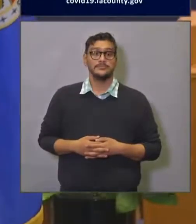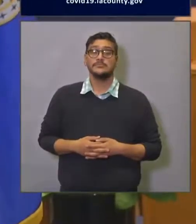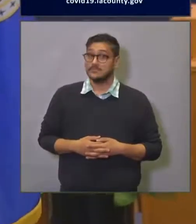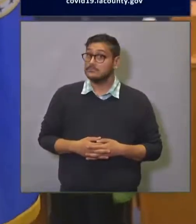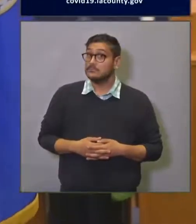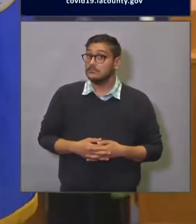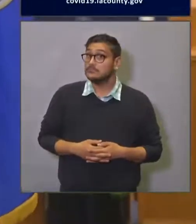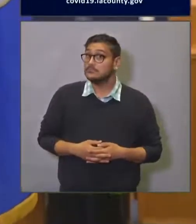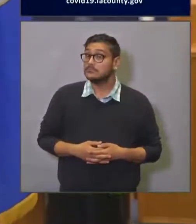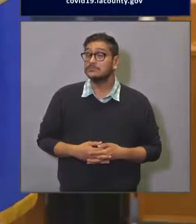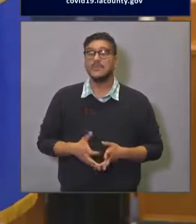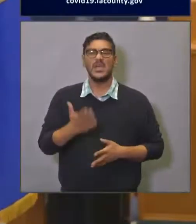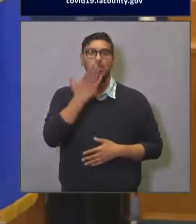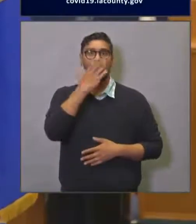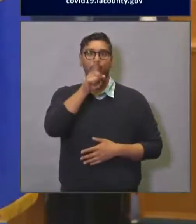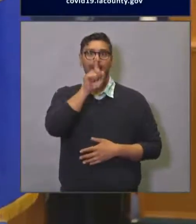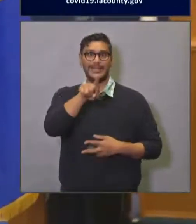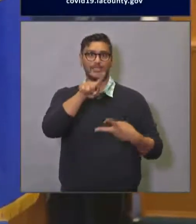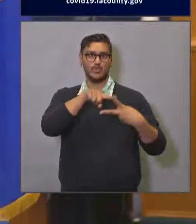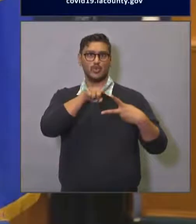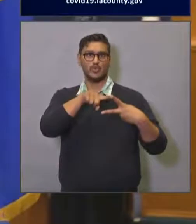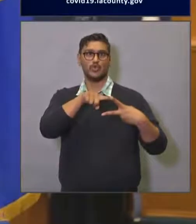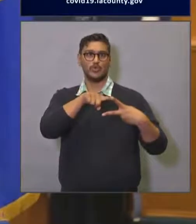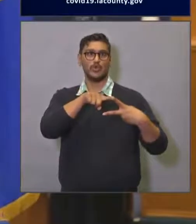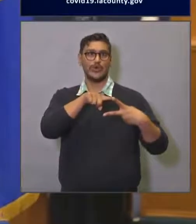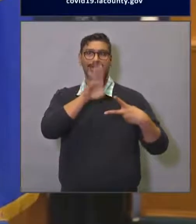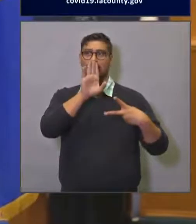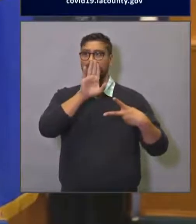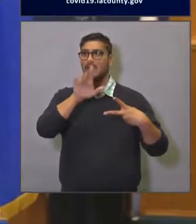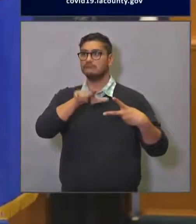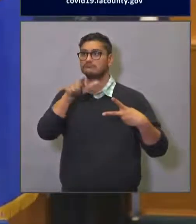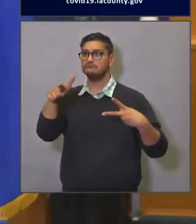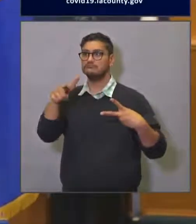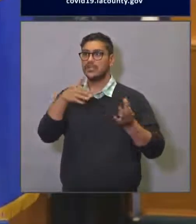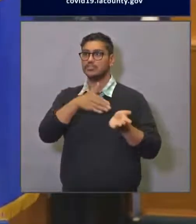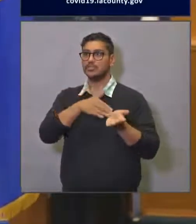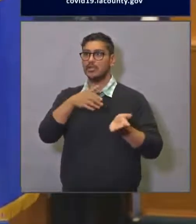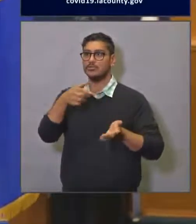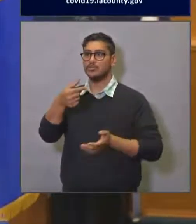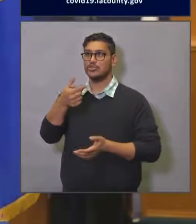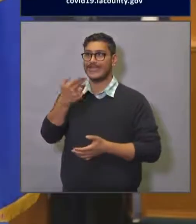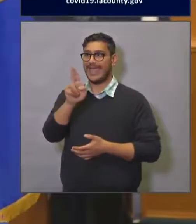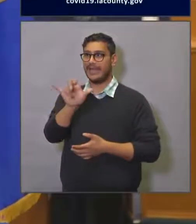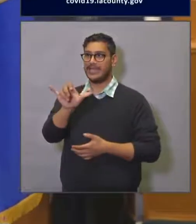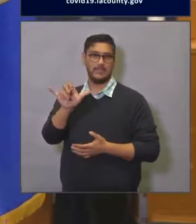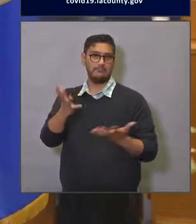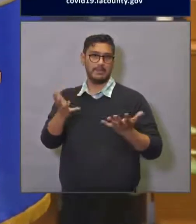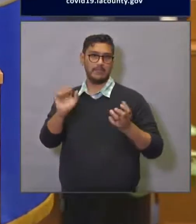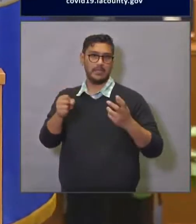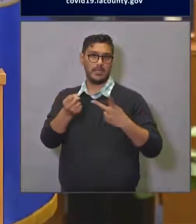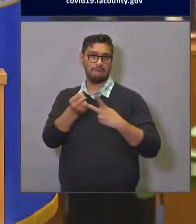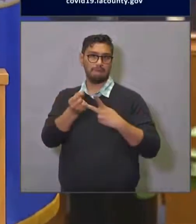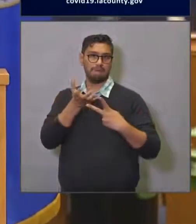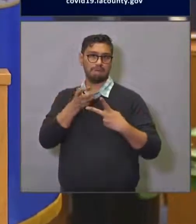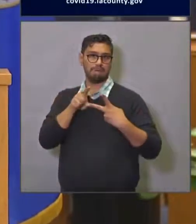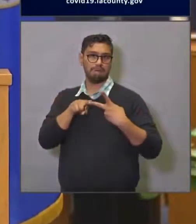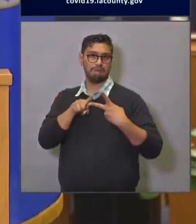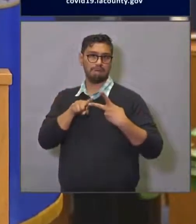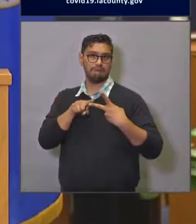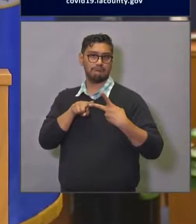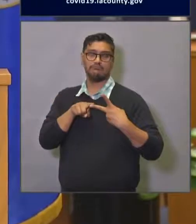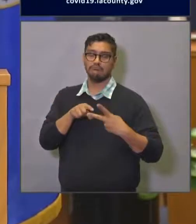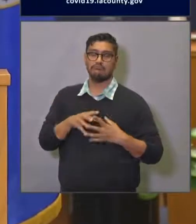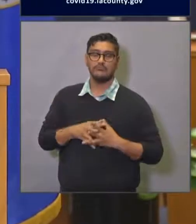Sure, thanks a lot. I'll answer the first question, and then I'll Dr. Galley, if she's got more information on the